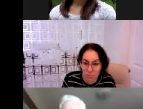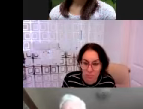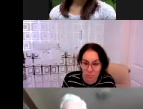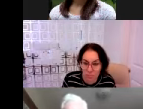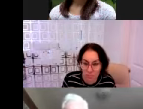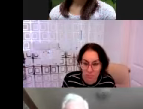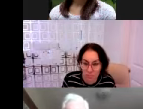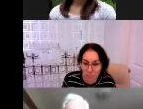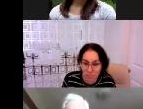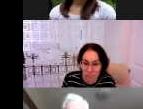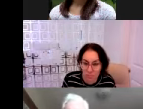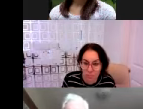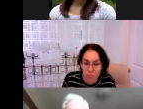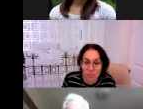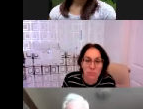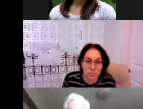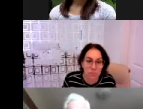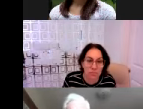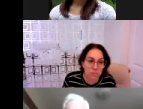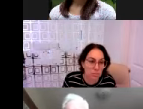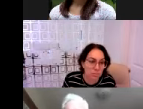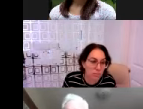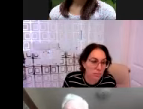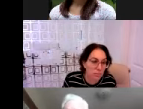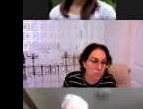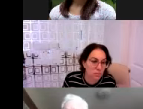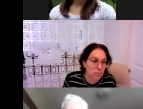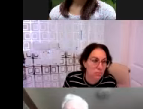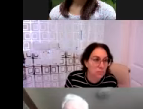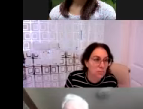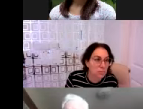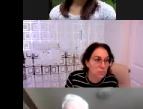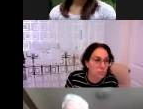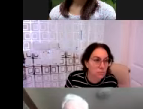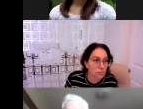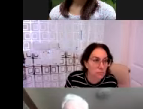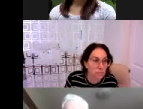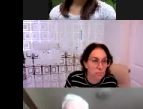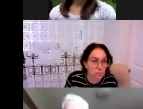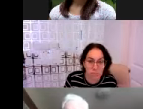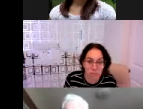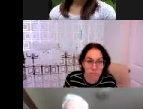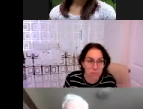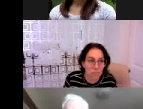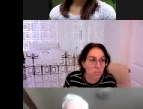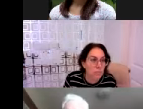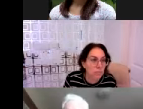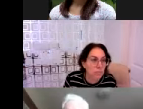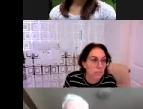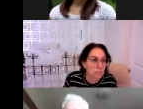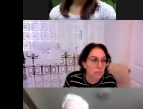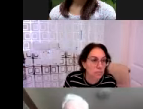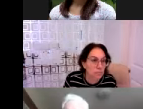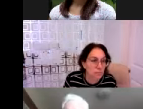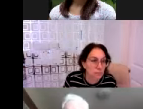the mean diffusivity values for their arcuate across the 4 sessions. You can see this subject shows a dramatic decrease in diffusivity between session 1 and